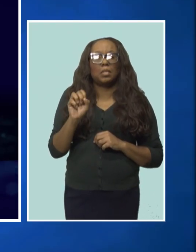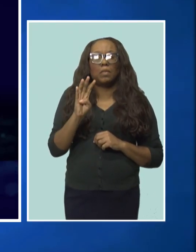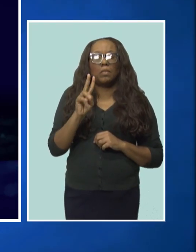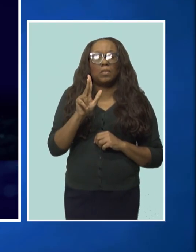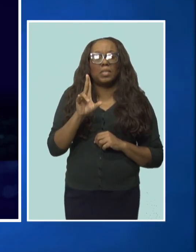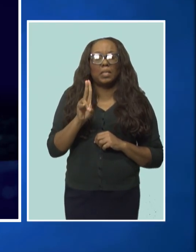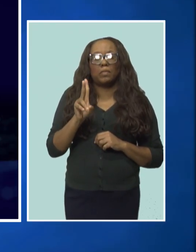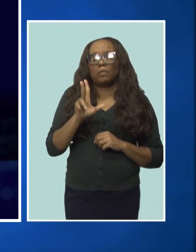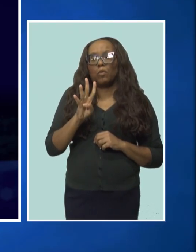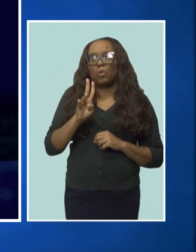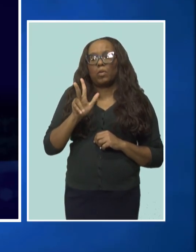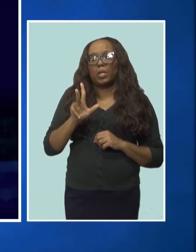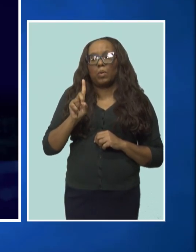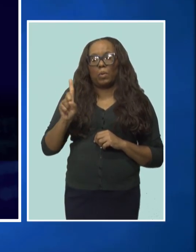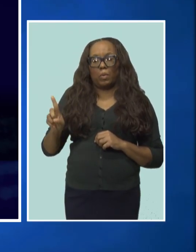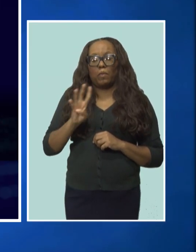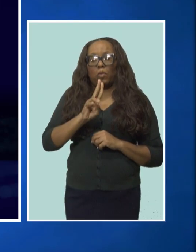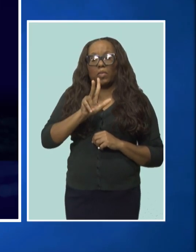437-4311 or